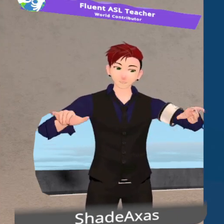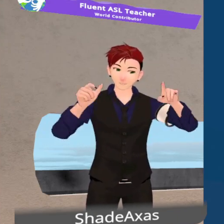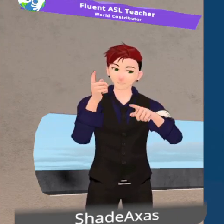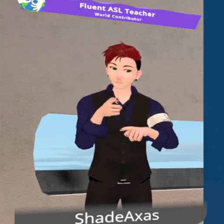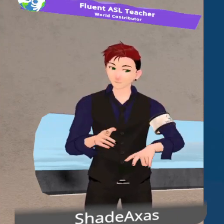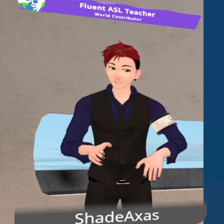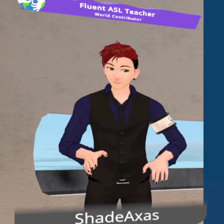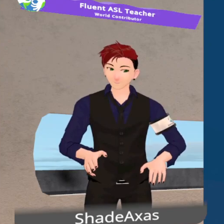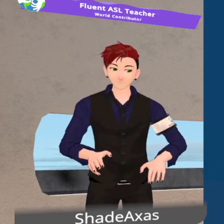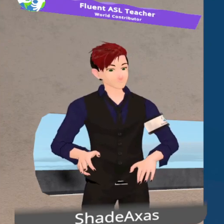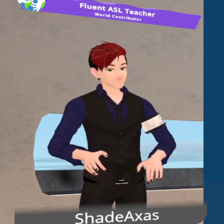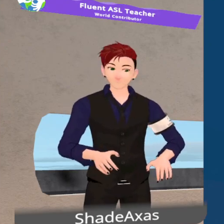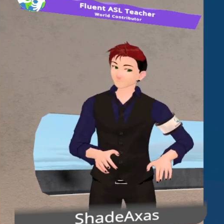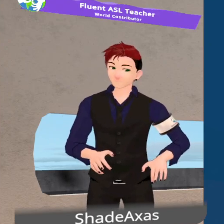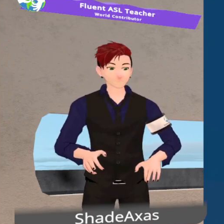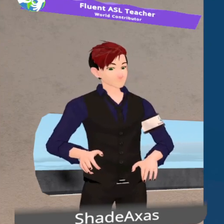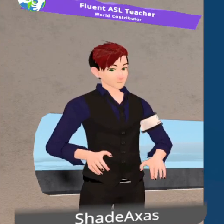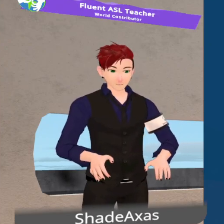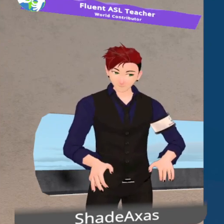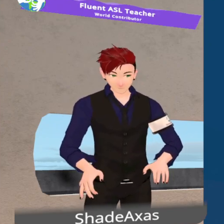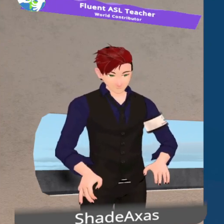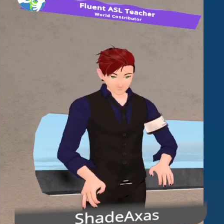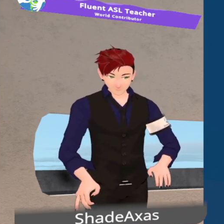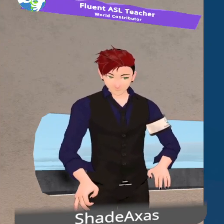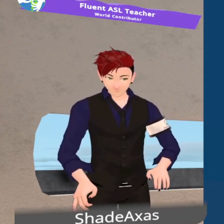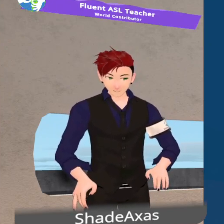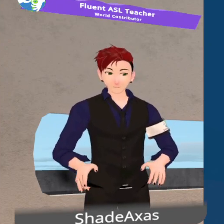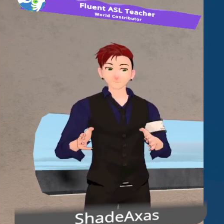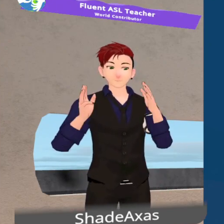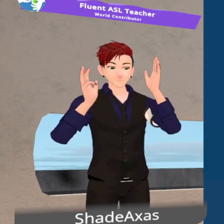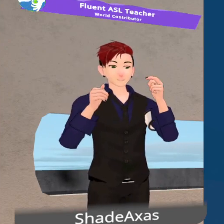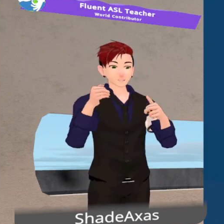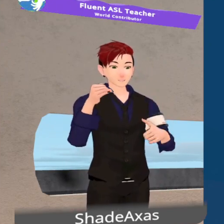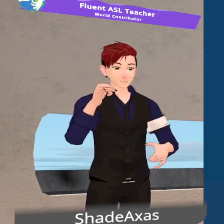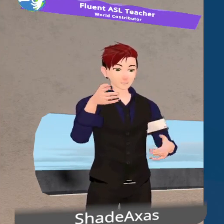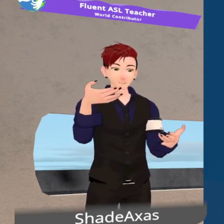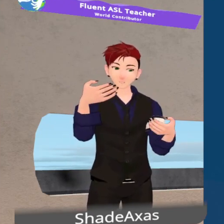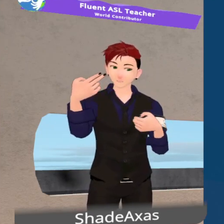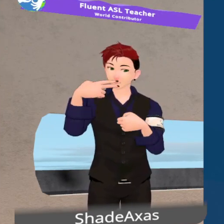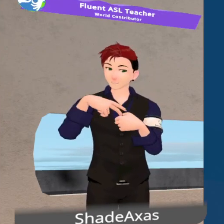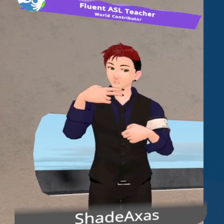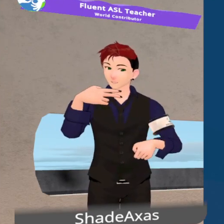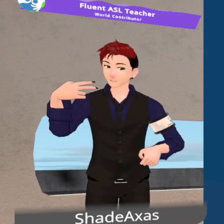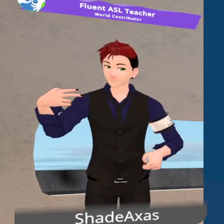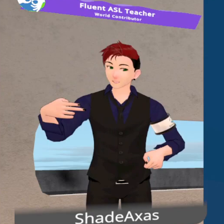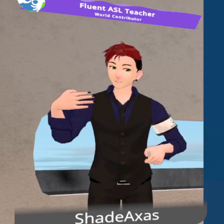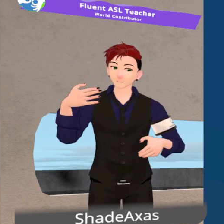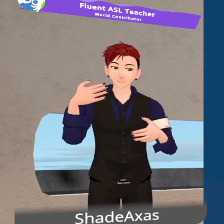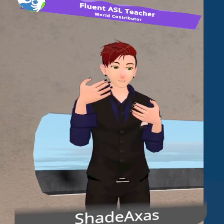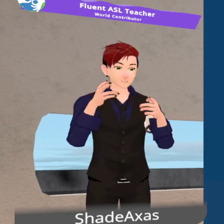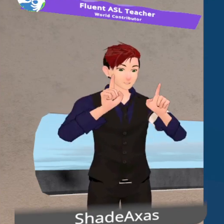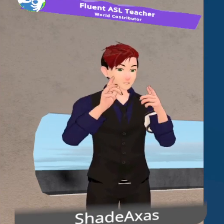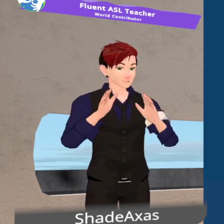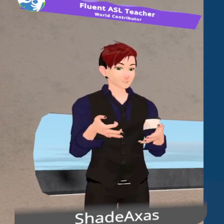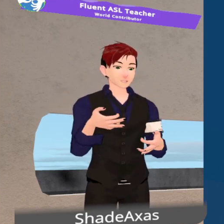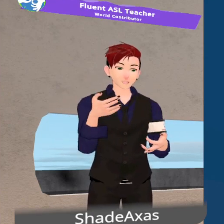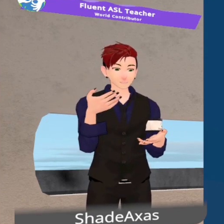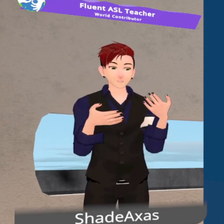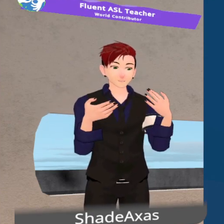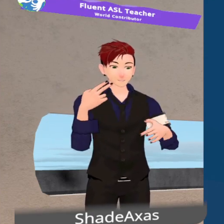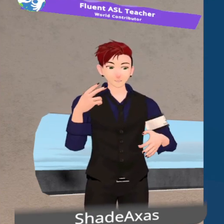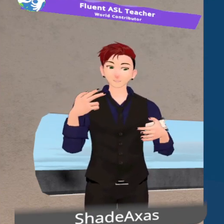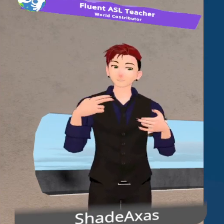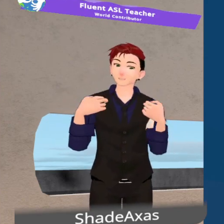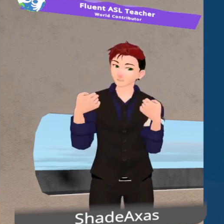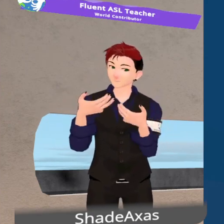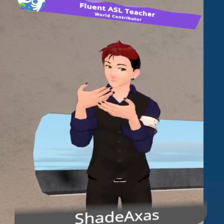language is universal, right? No. And hopefully if you've already joined Helping Hands, you've already gone to a class,